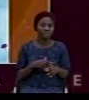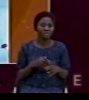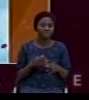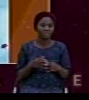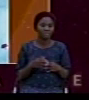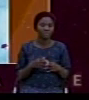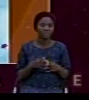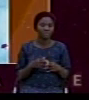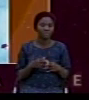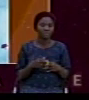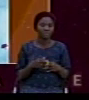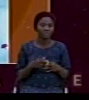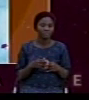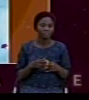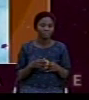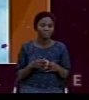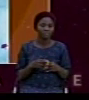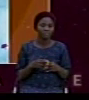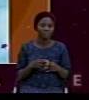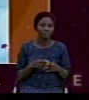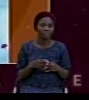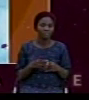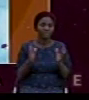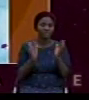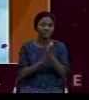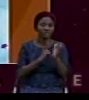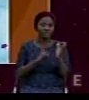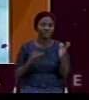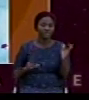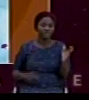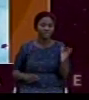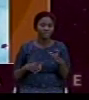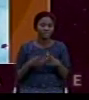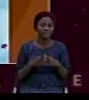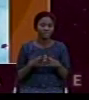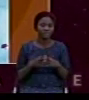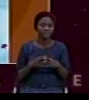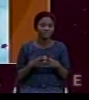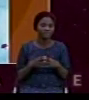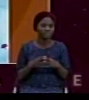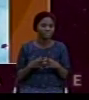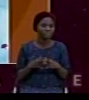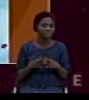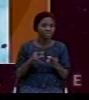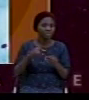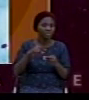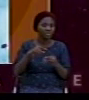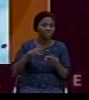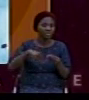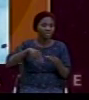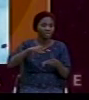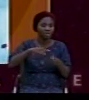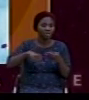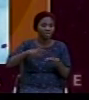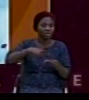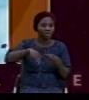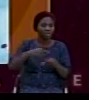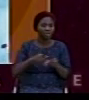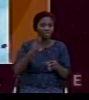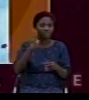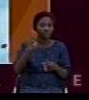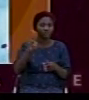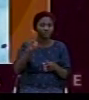region, Egetin group of groups. Praise the Lord. Around 2 p.m. yesterday, my body system got